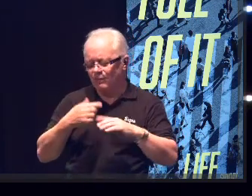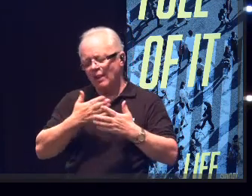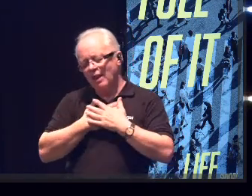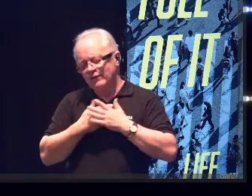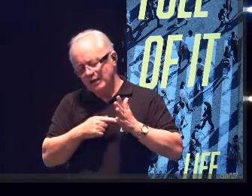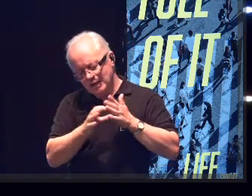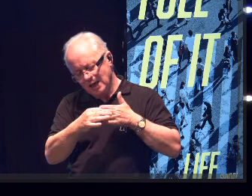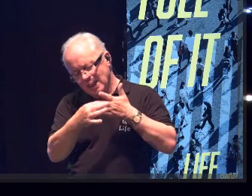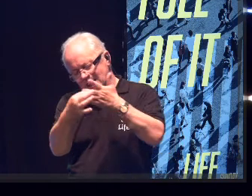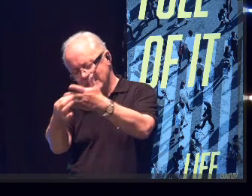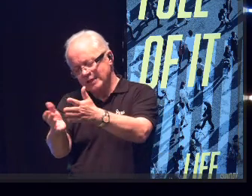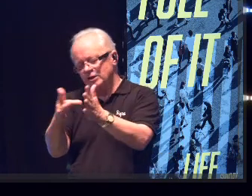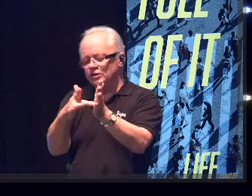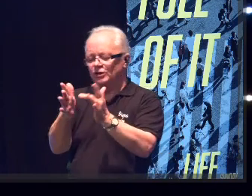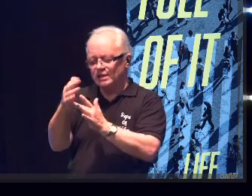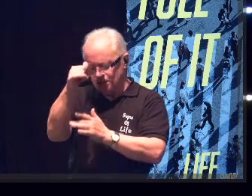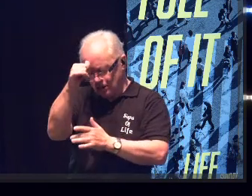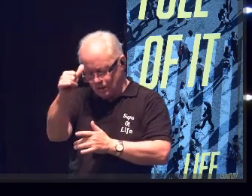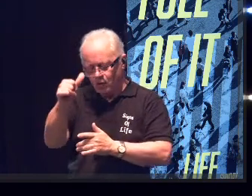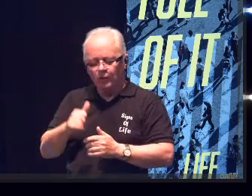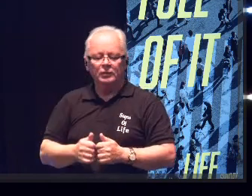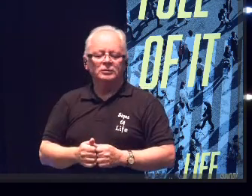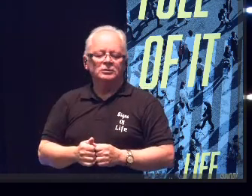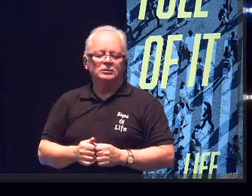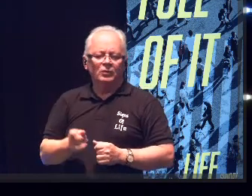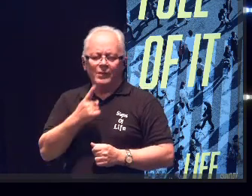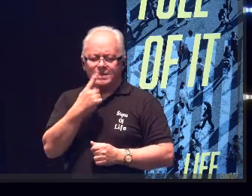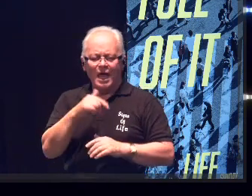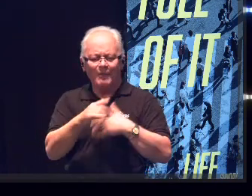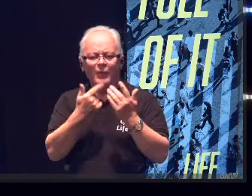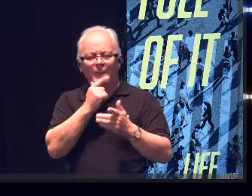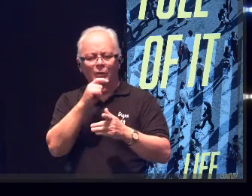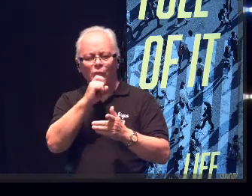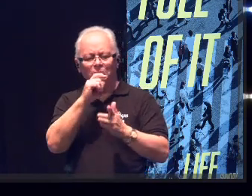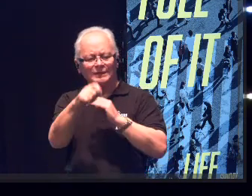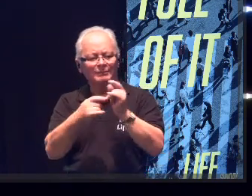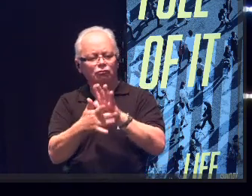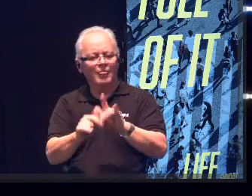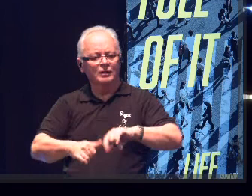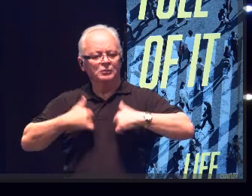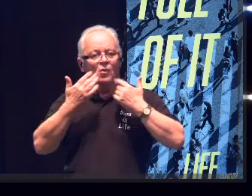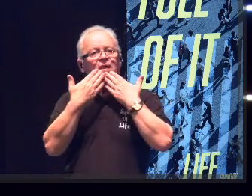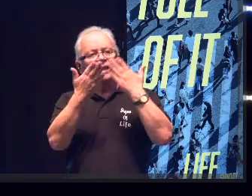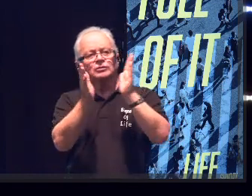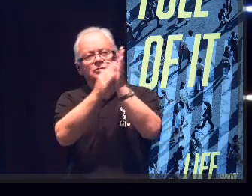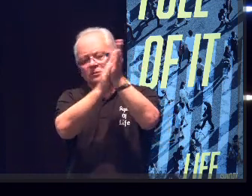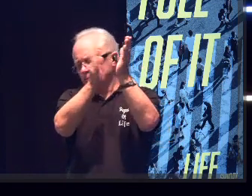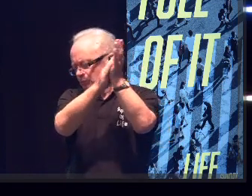Jesus. What do we say about those people who have come to faith this morning? What does church say about that? Come on.